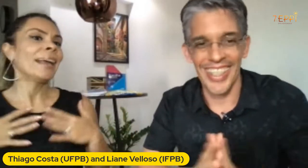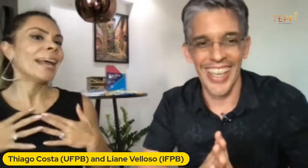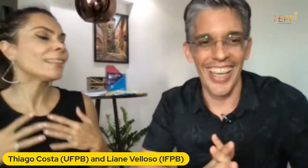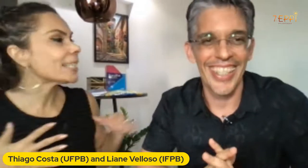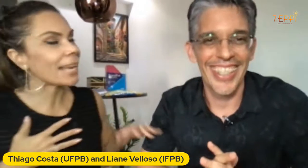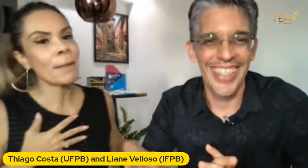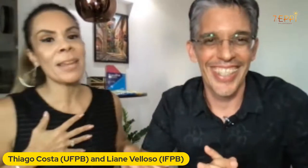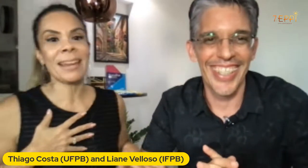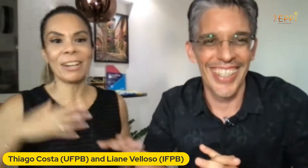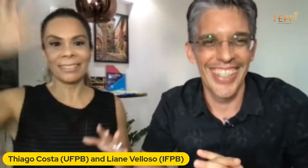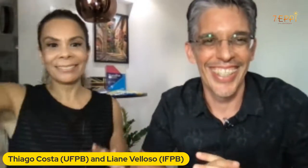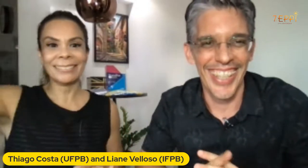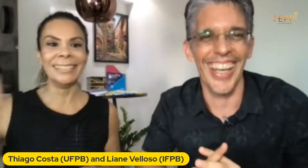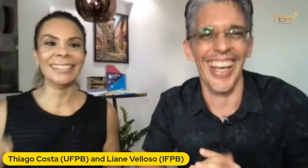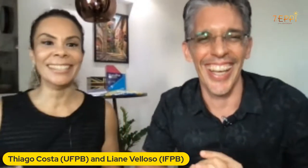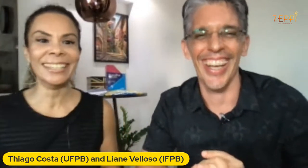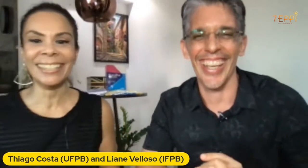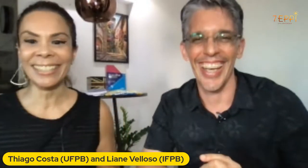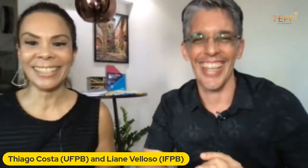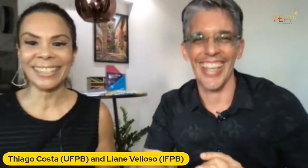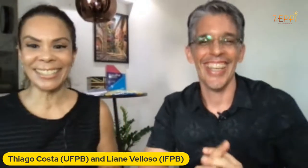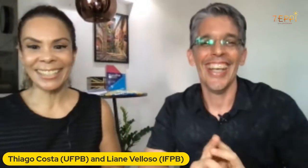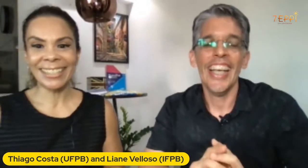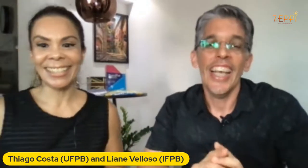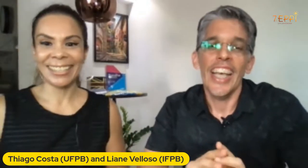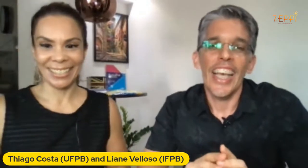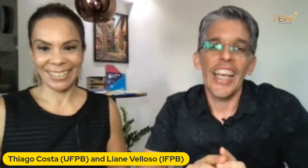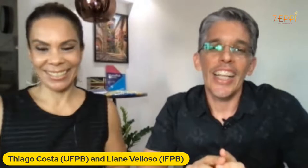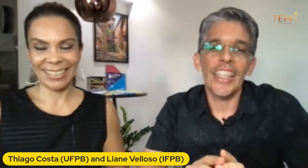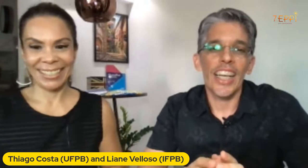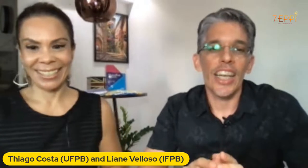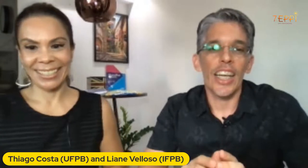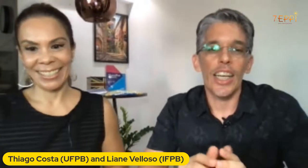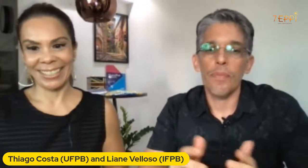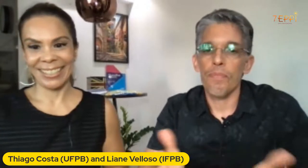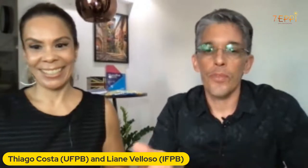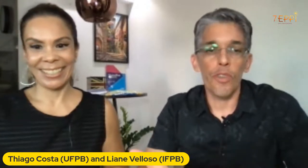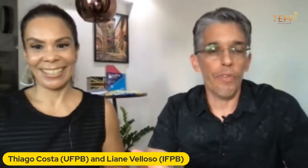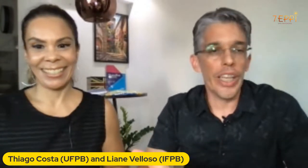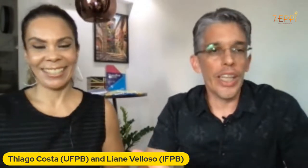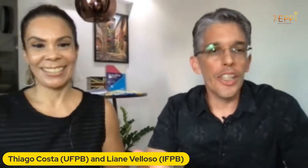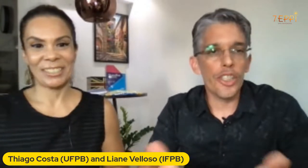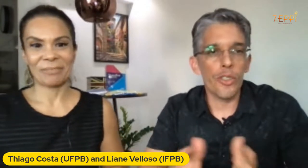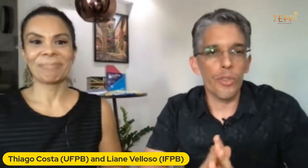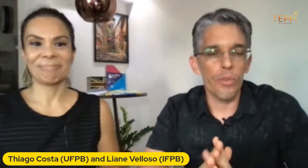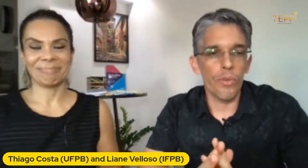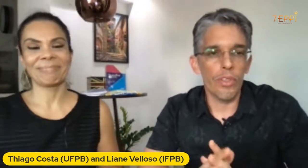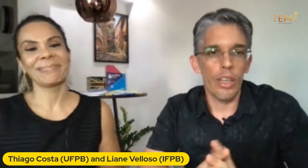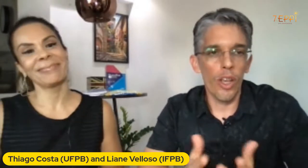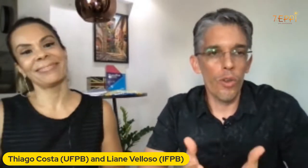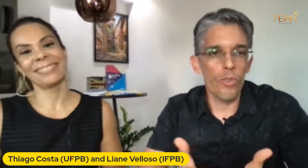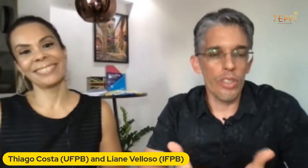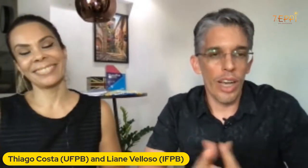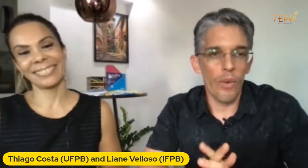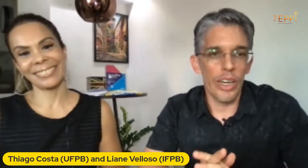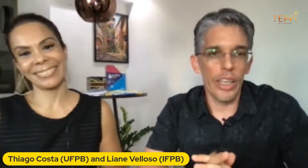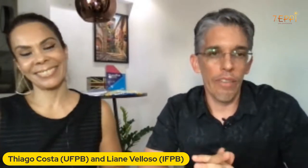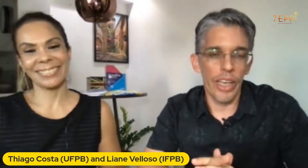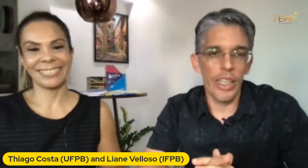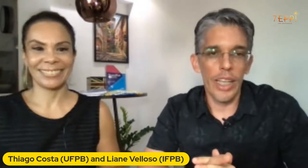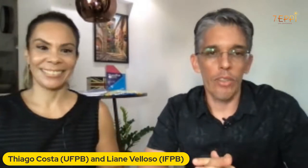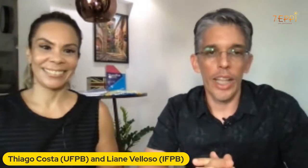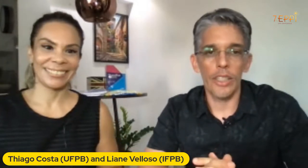Yes. At least I am here. Yes. And to finish, to close